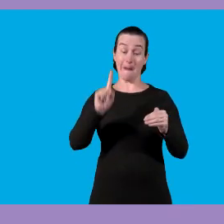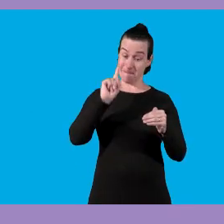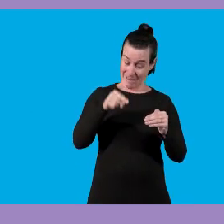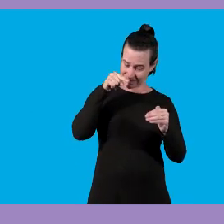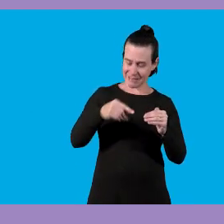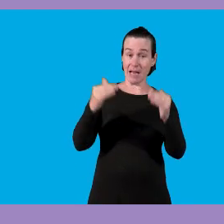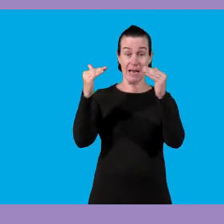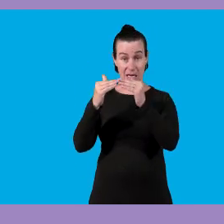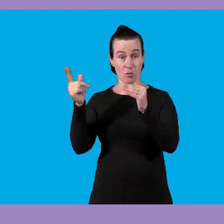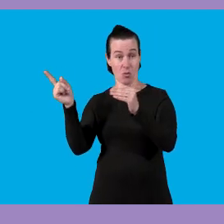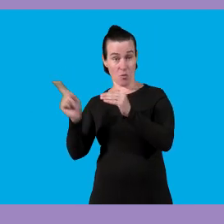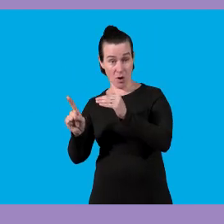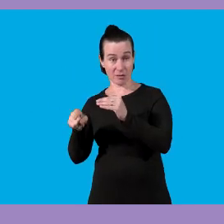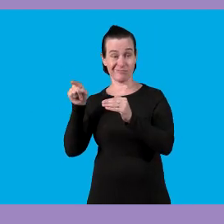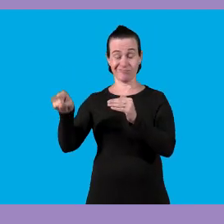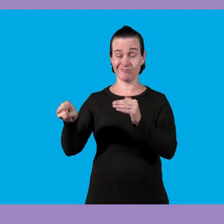side